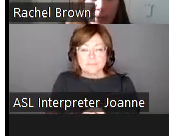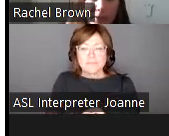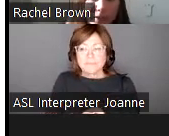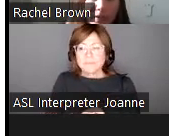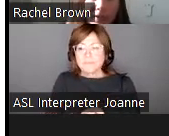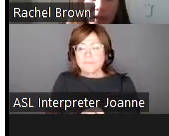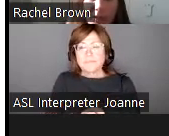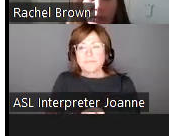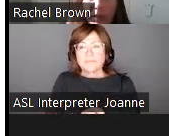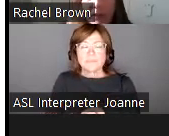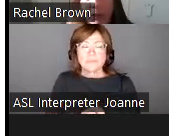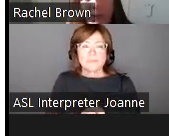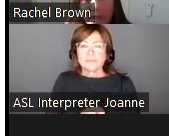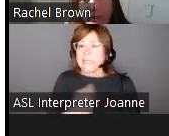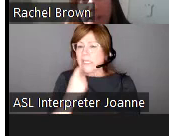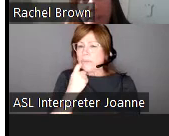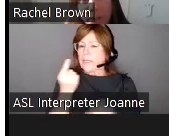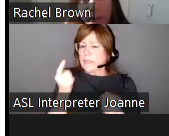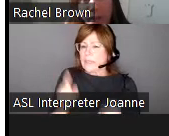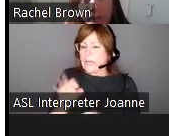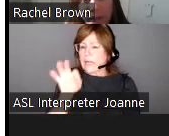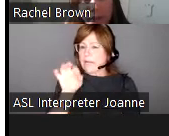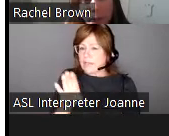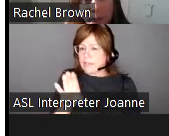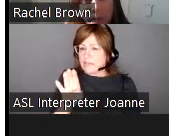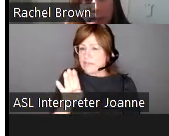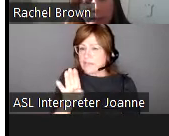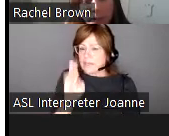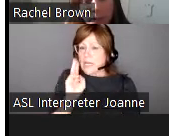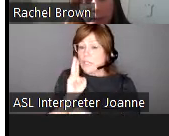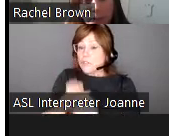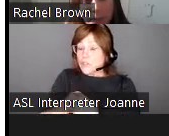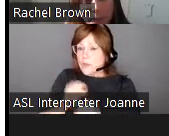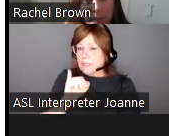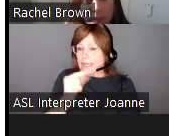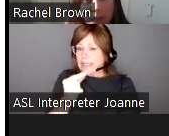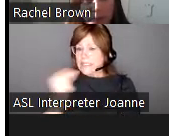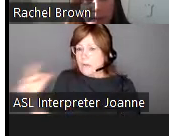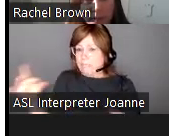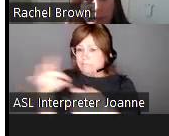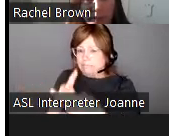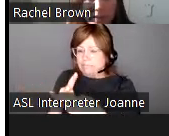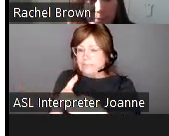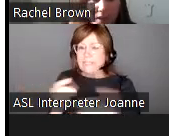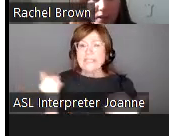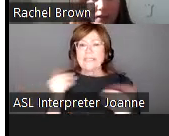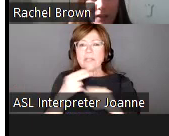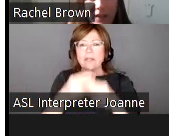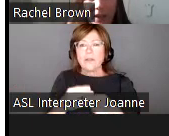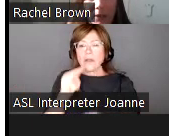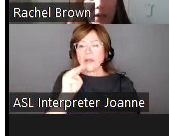that happened not too long ago was that Facebook joined with Instagram. So what they call themselves is